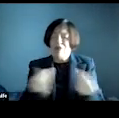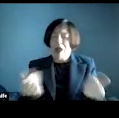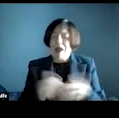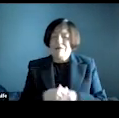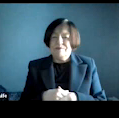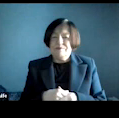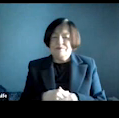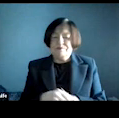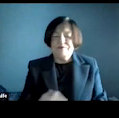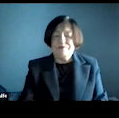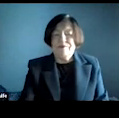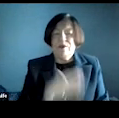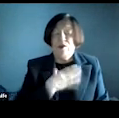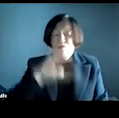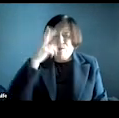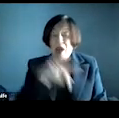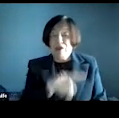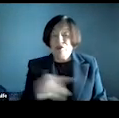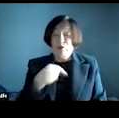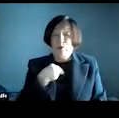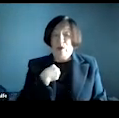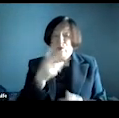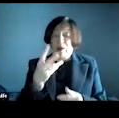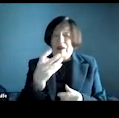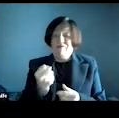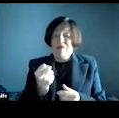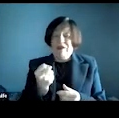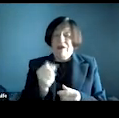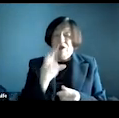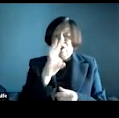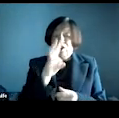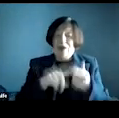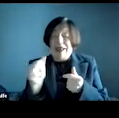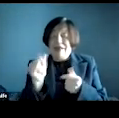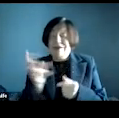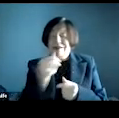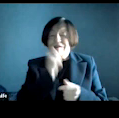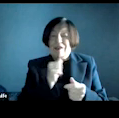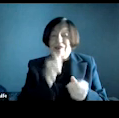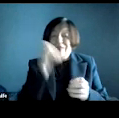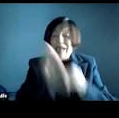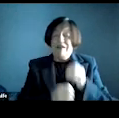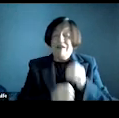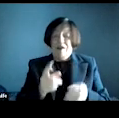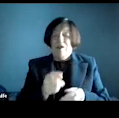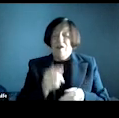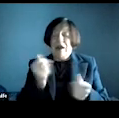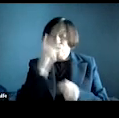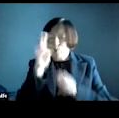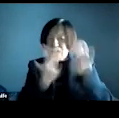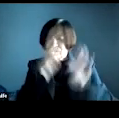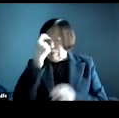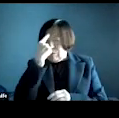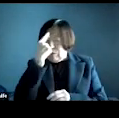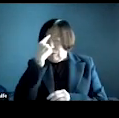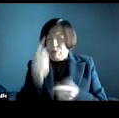And just to remind you that we will have a Q&A session at the end. So if you have any questions in mind,